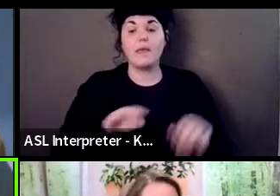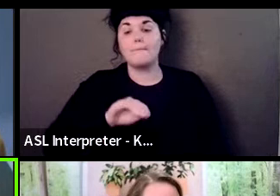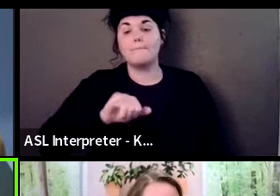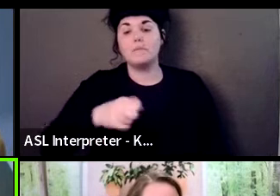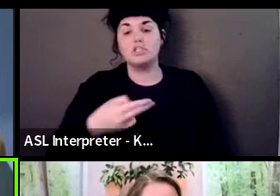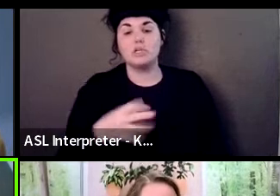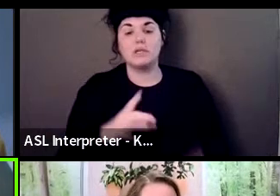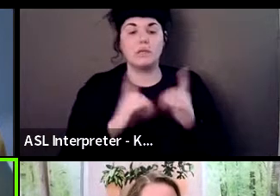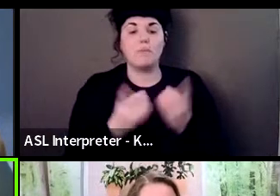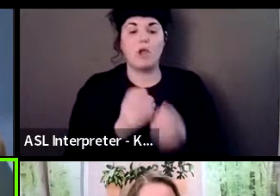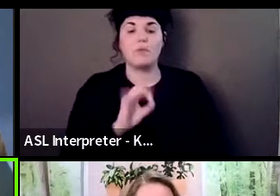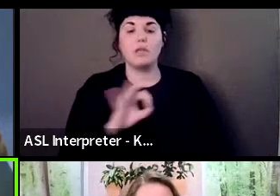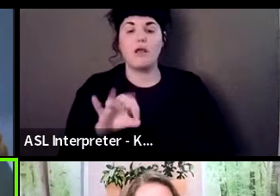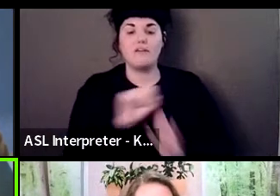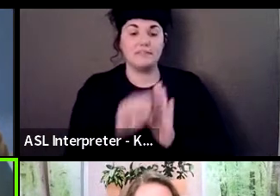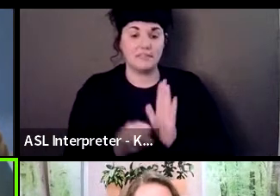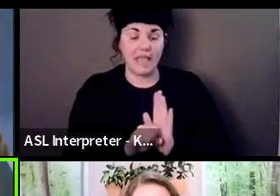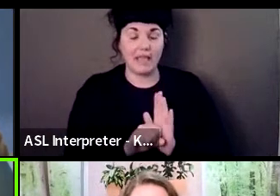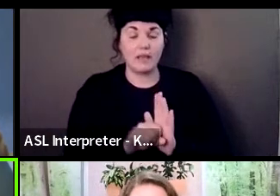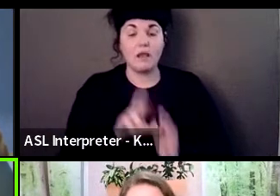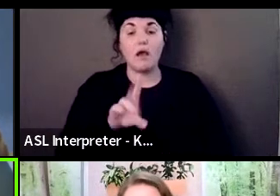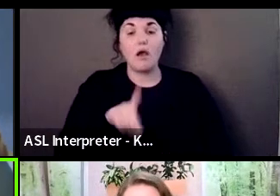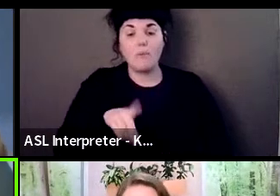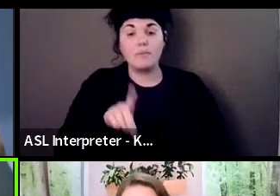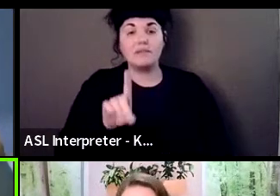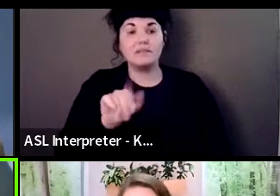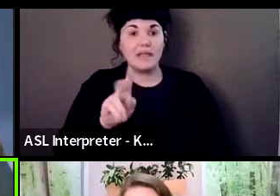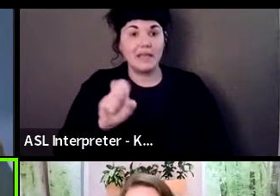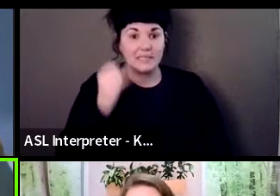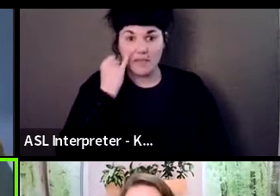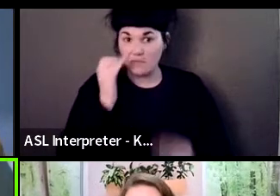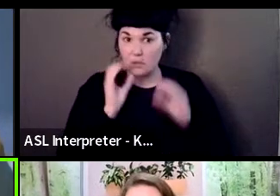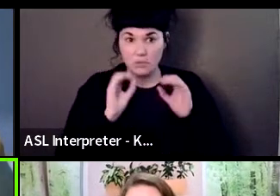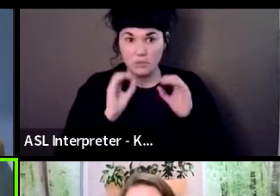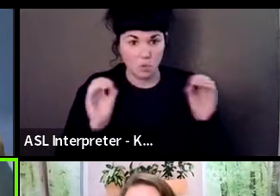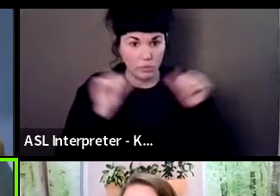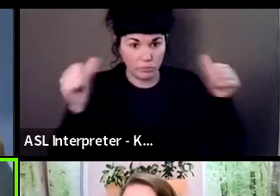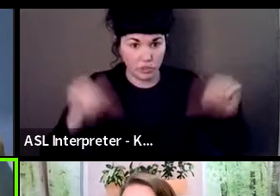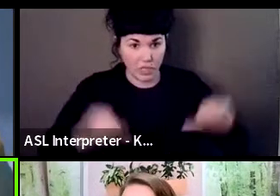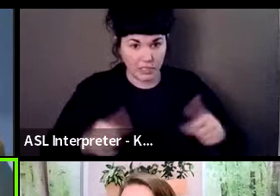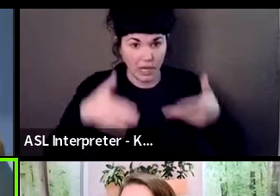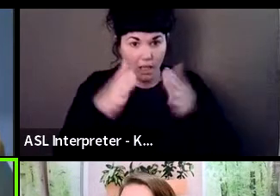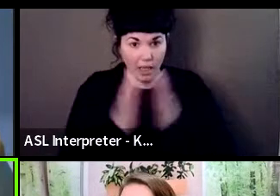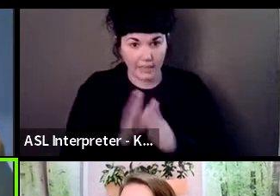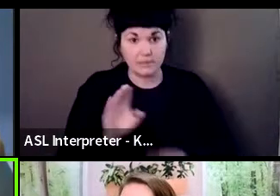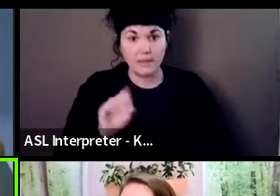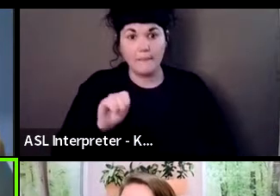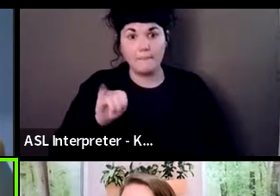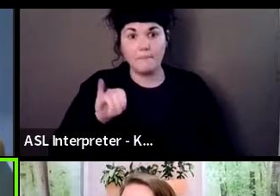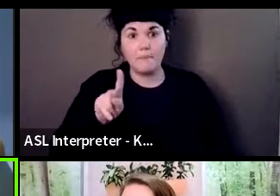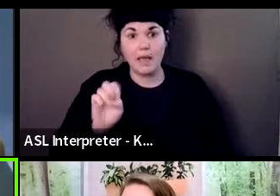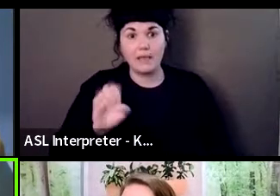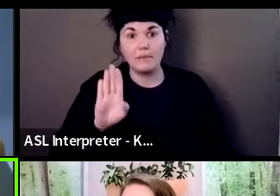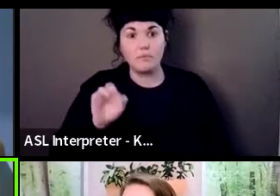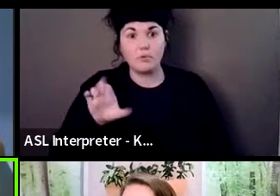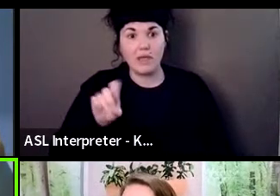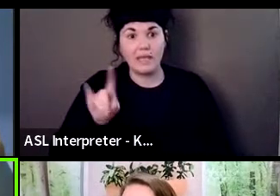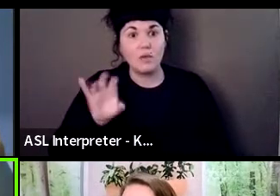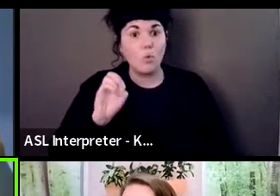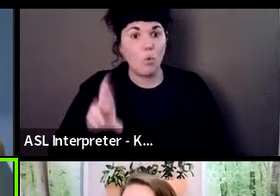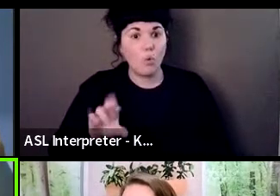Without objection, I will ask Mike Brady or Sarah Reinhart from the Michigan Department of State if they have an